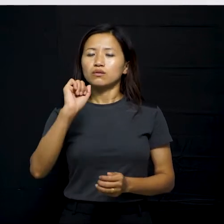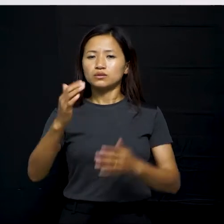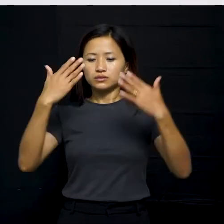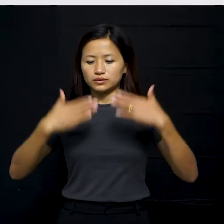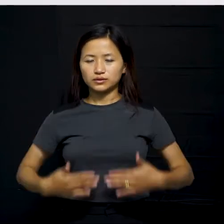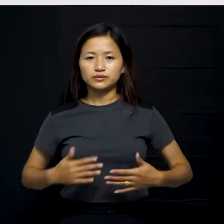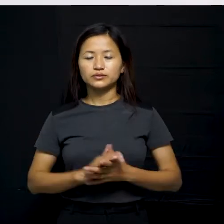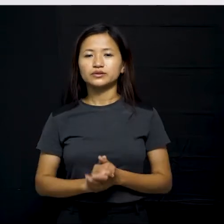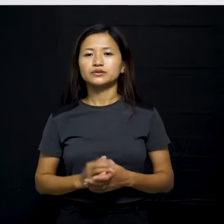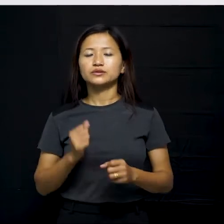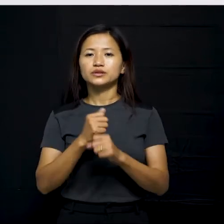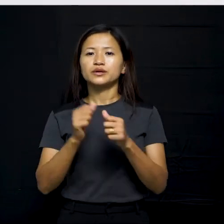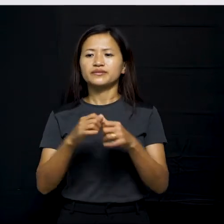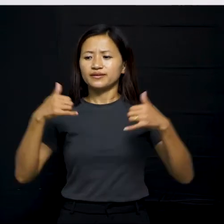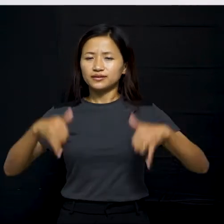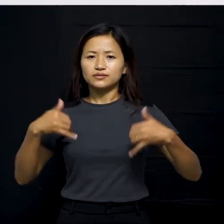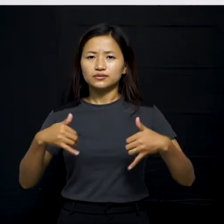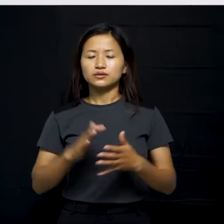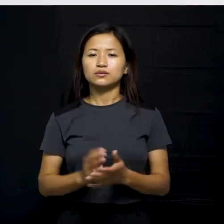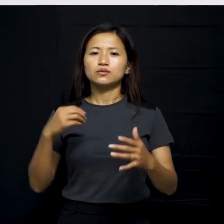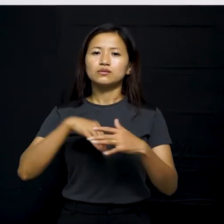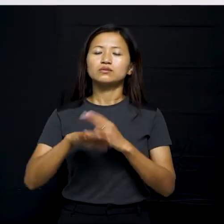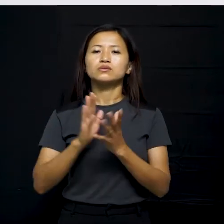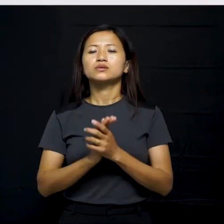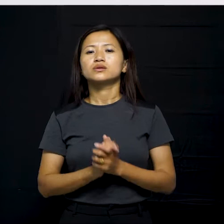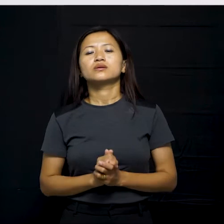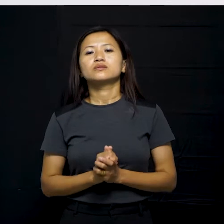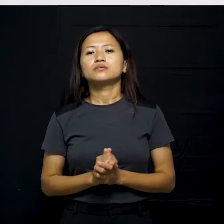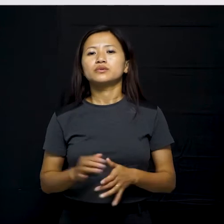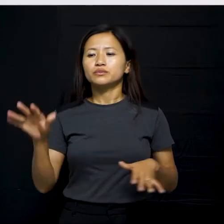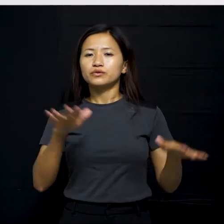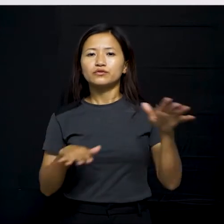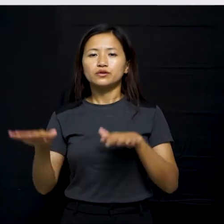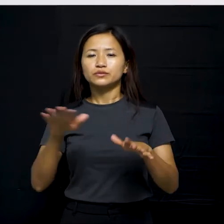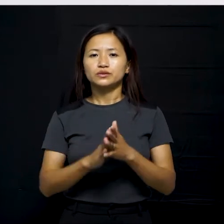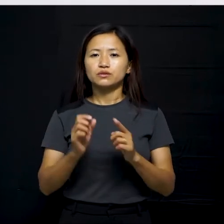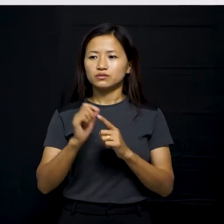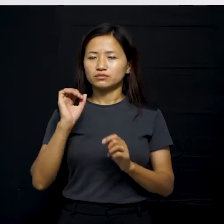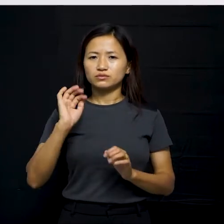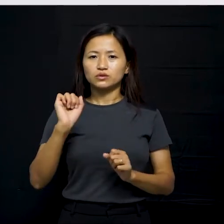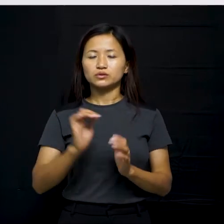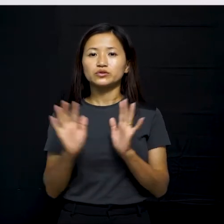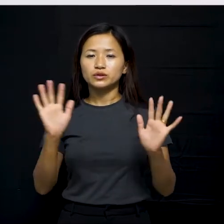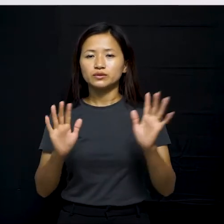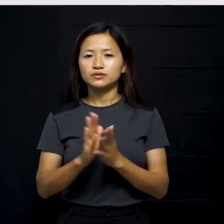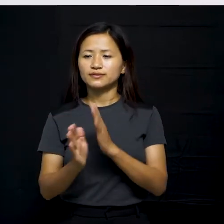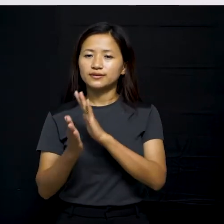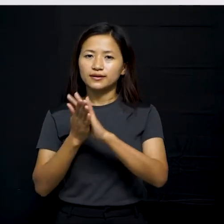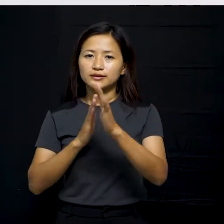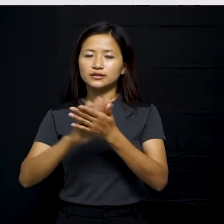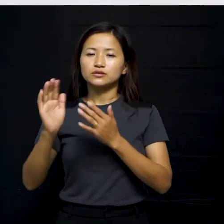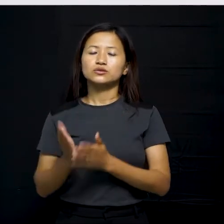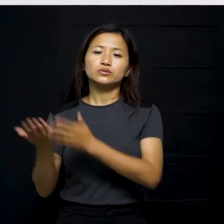traditional games and activities, and like I mentioned, they also perform their dramas, their history, where they